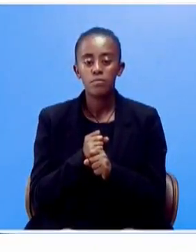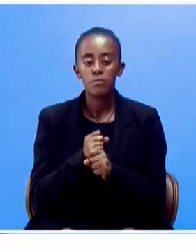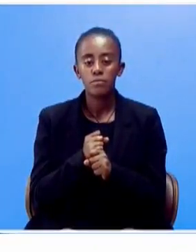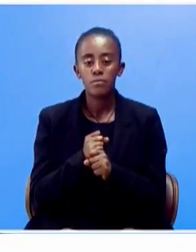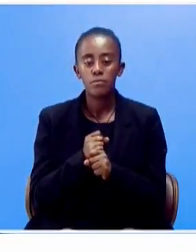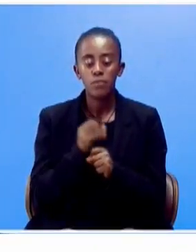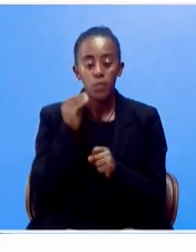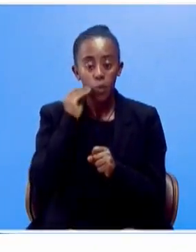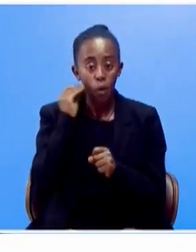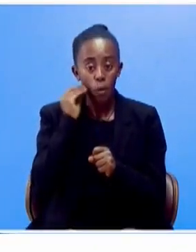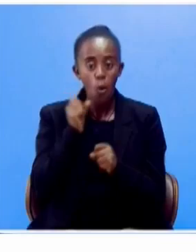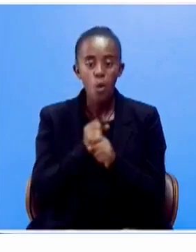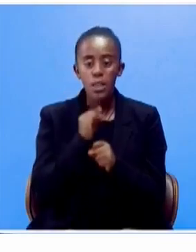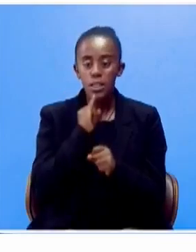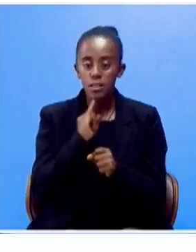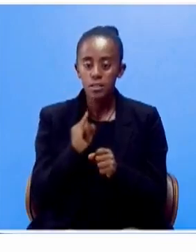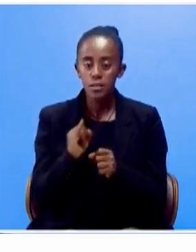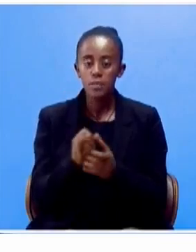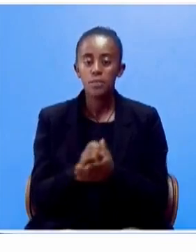is